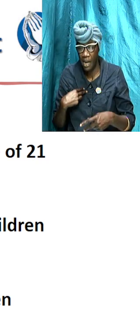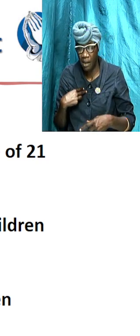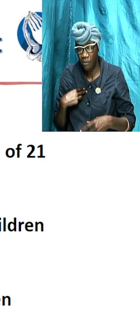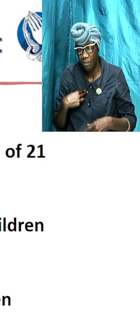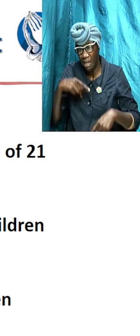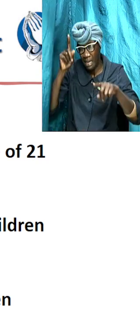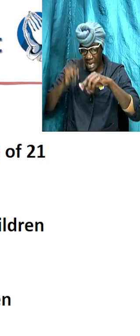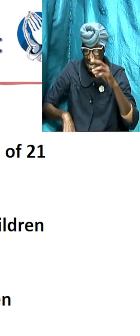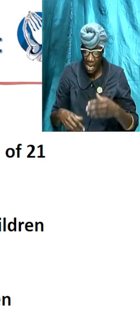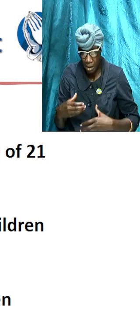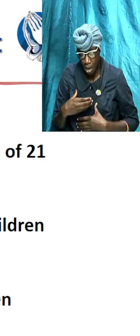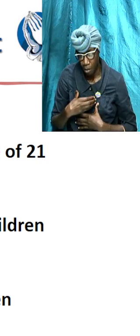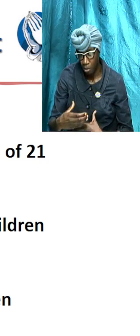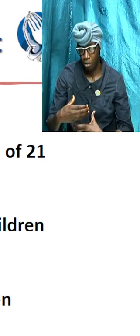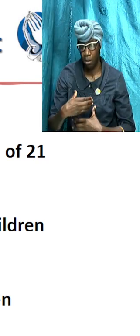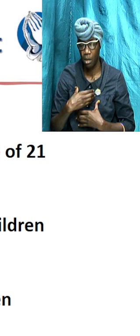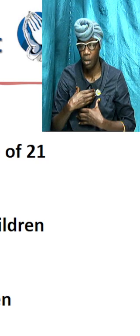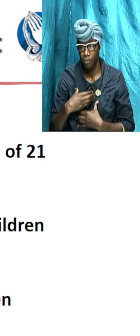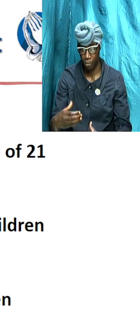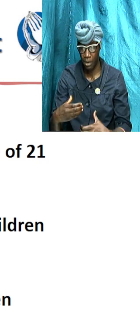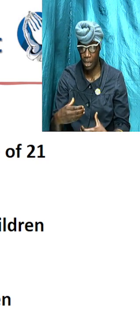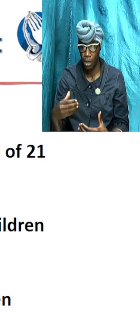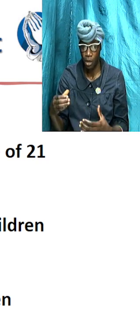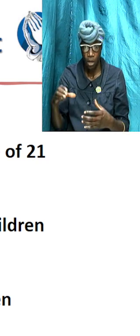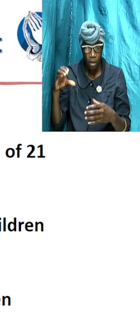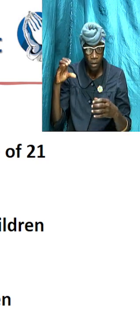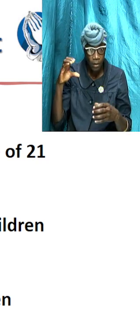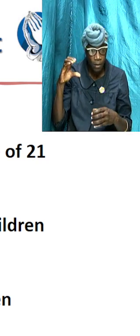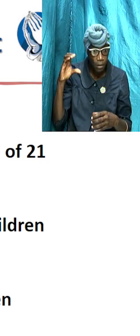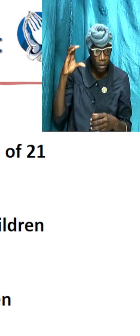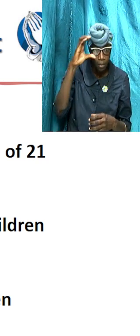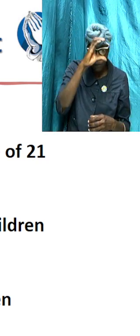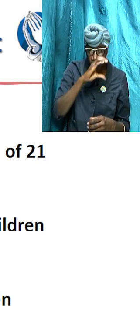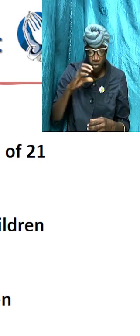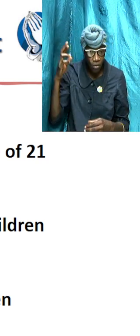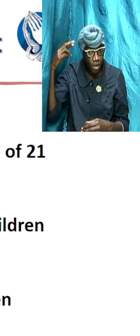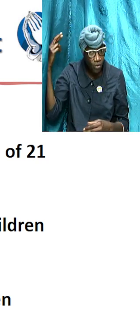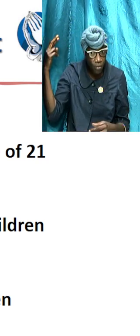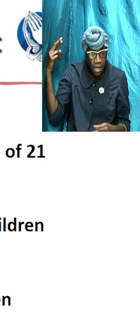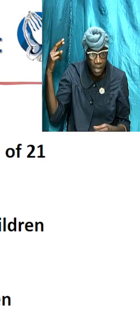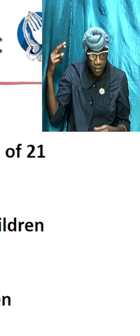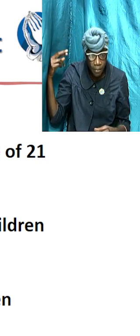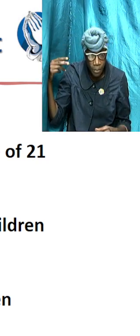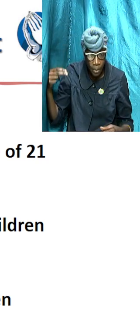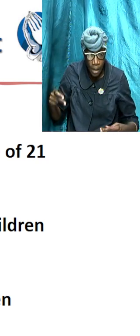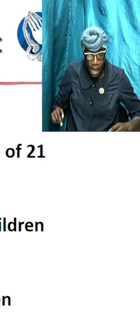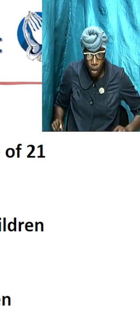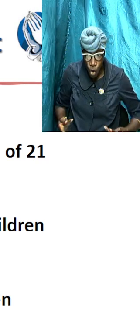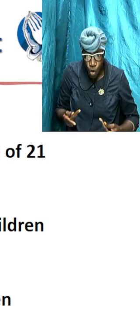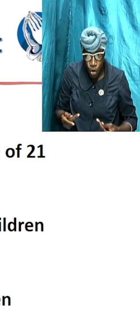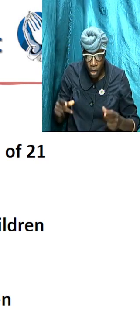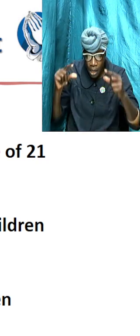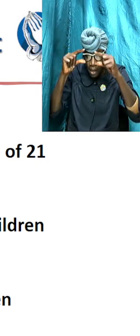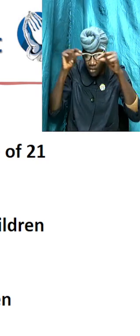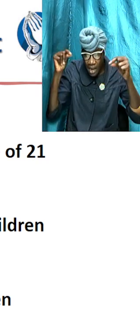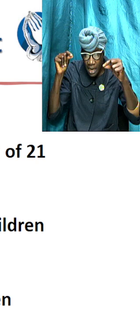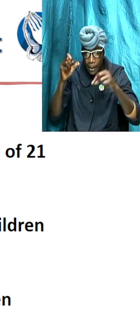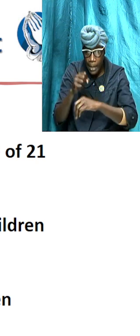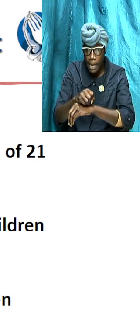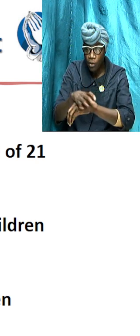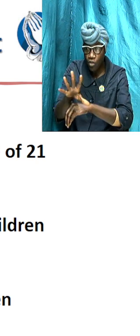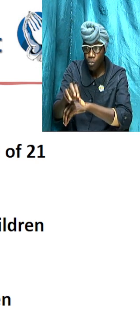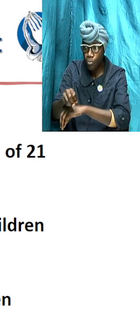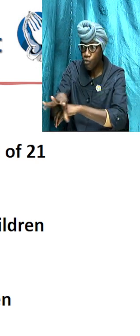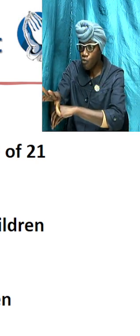infection. Amen. And it, for some strange reason, it affected China and then it spread, amen, around